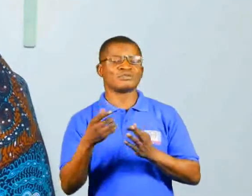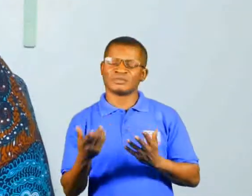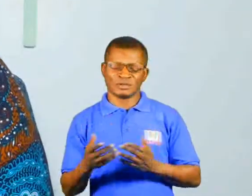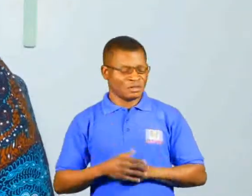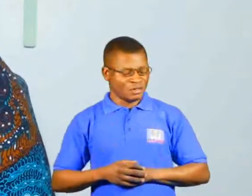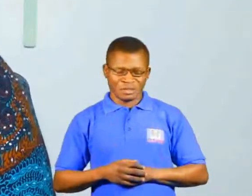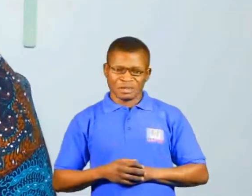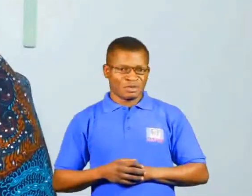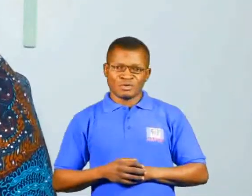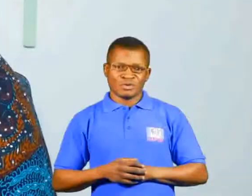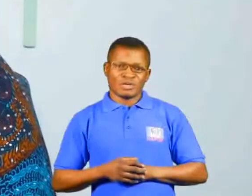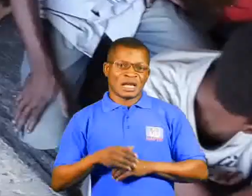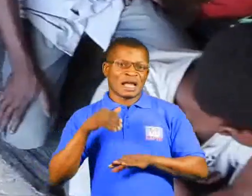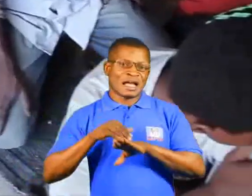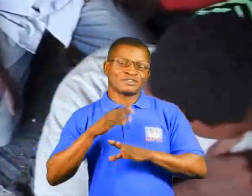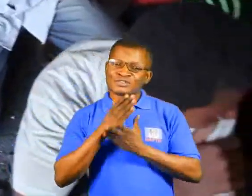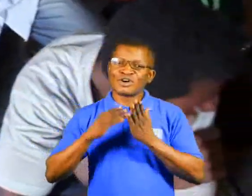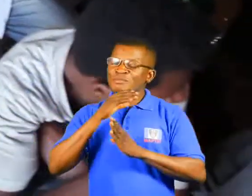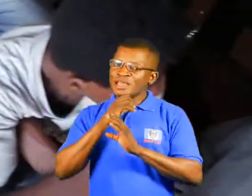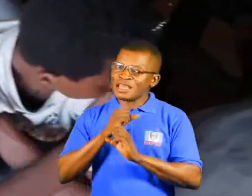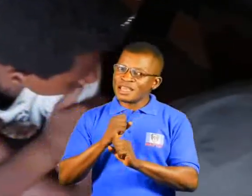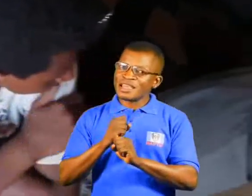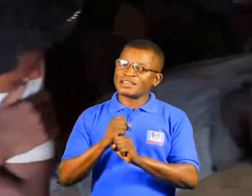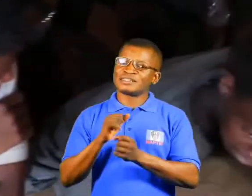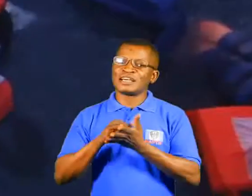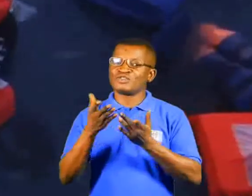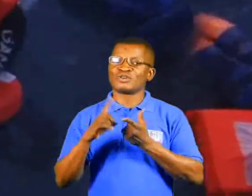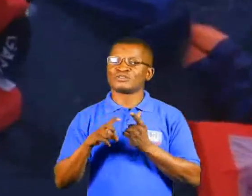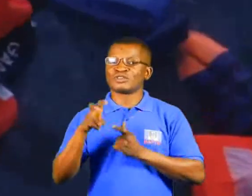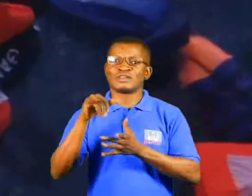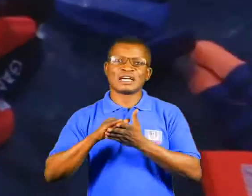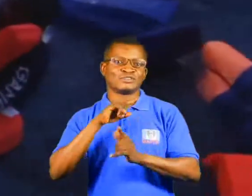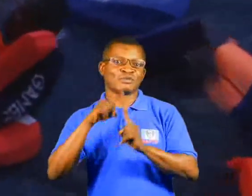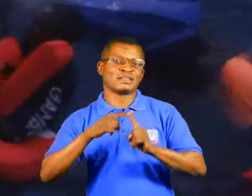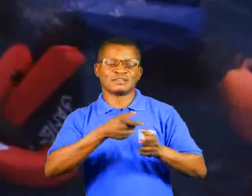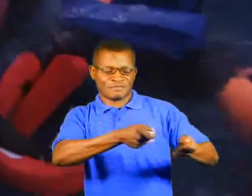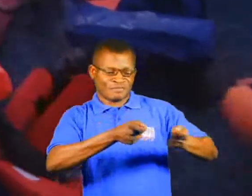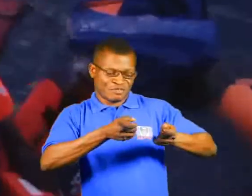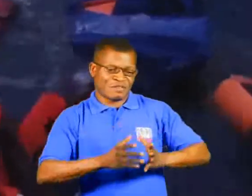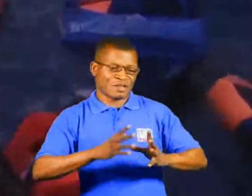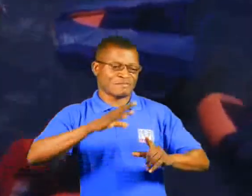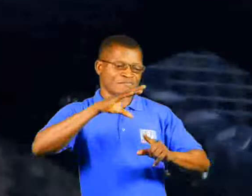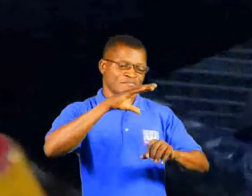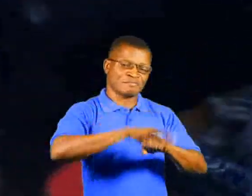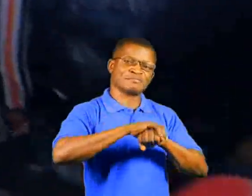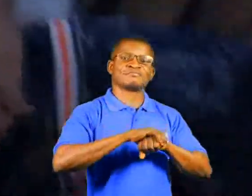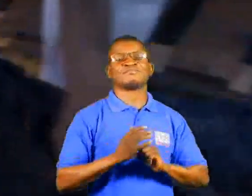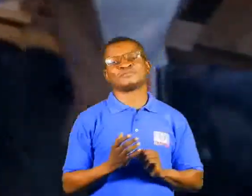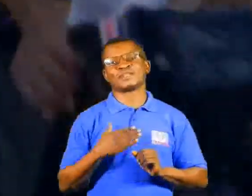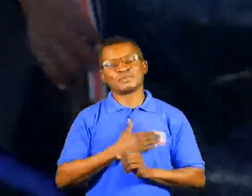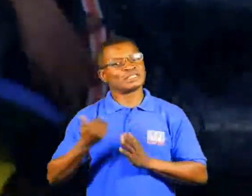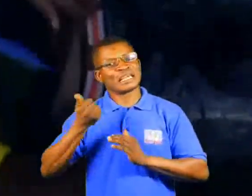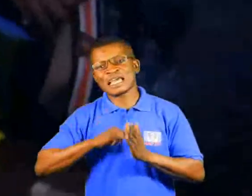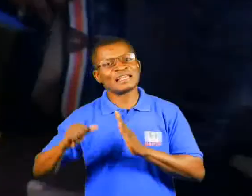a desperate kind of stage. That is where these traffickers come in and take advantage of such people.